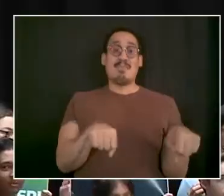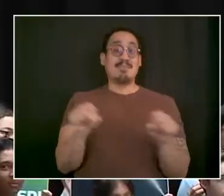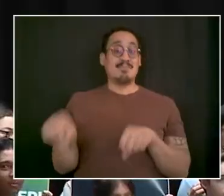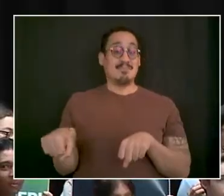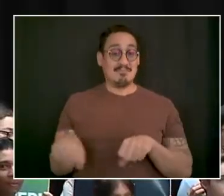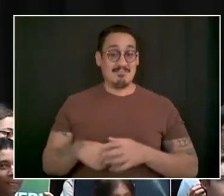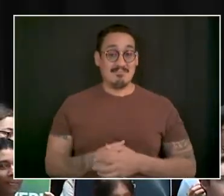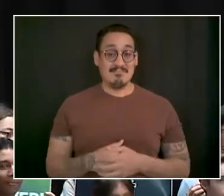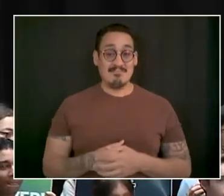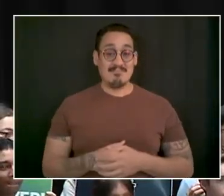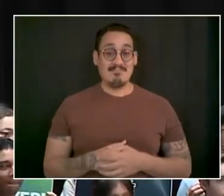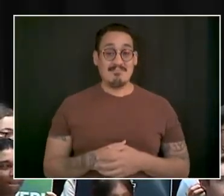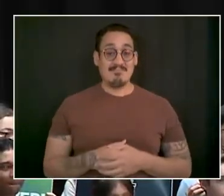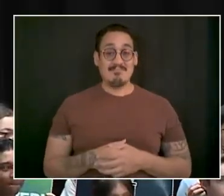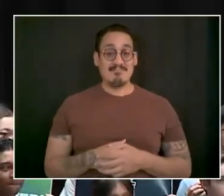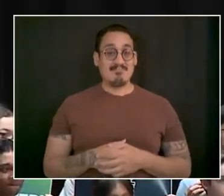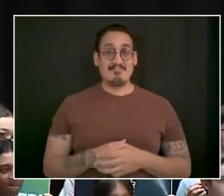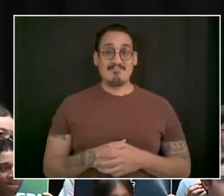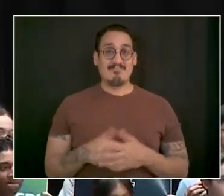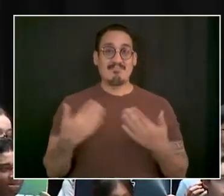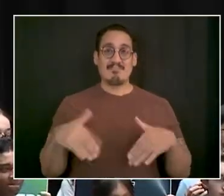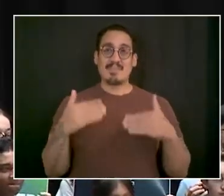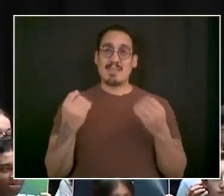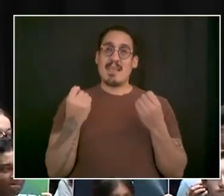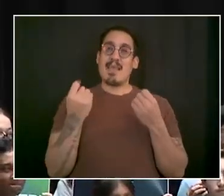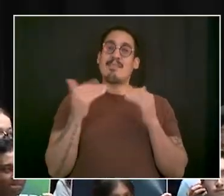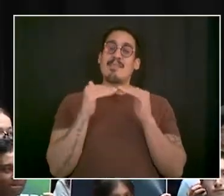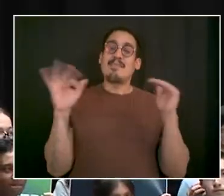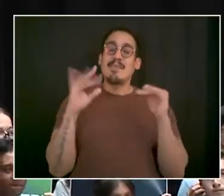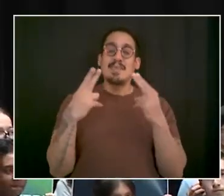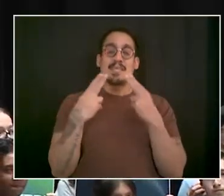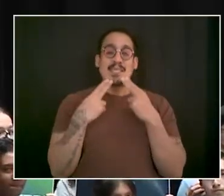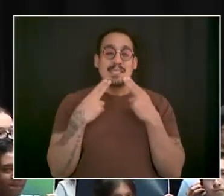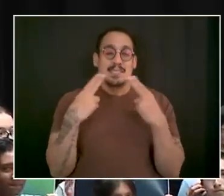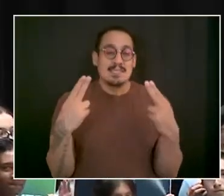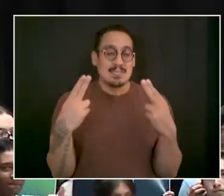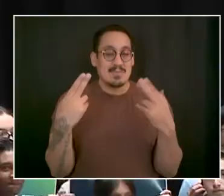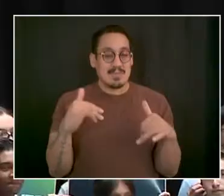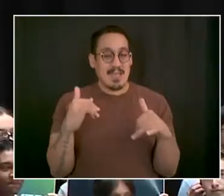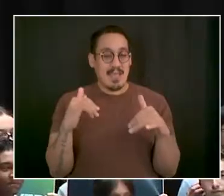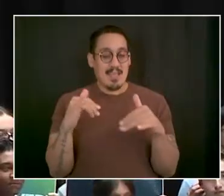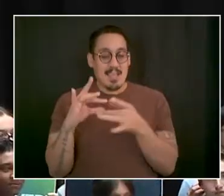And there's a level of innocence that's attached to this moment.